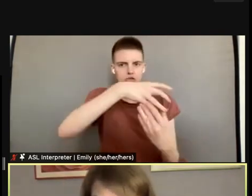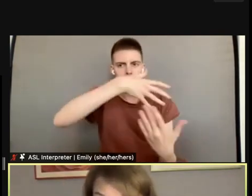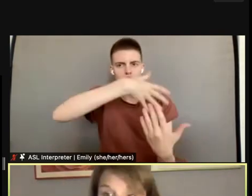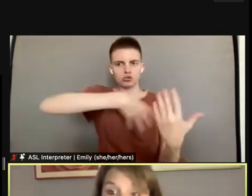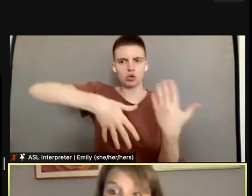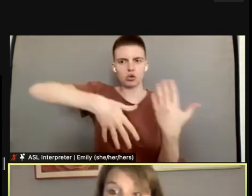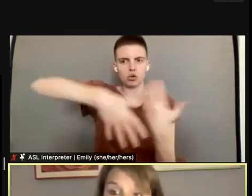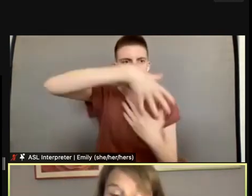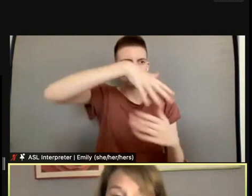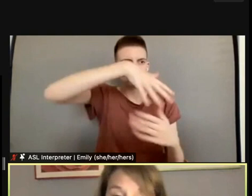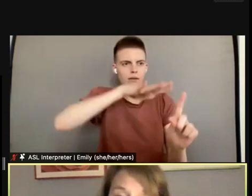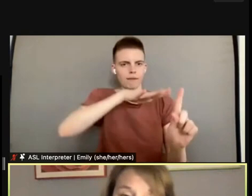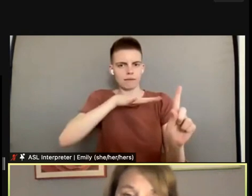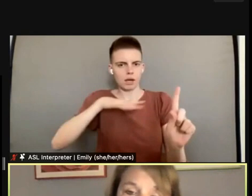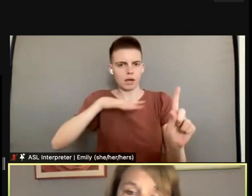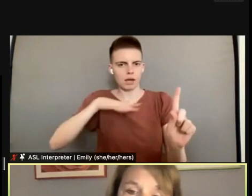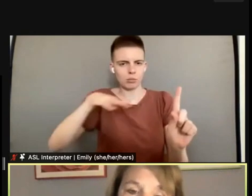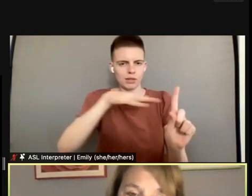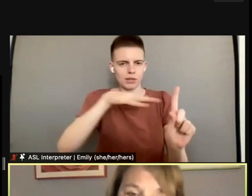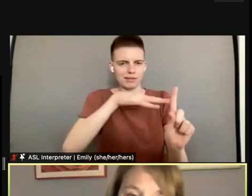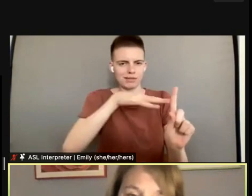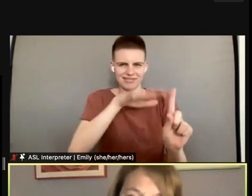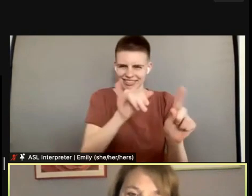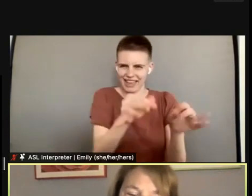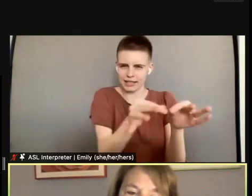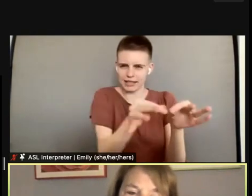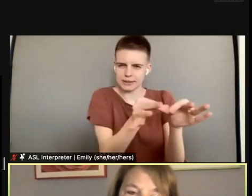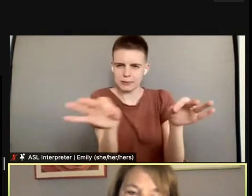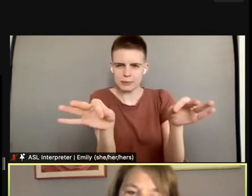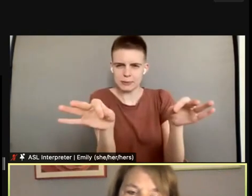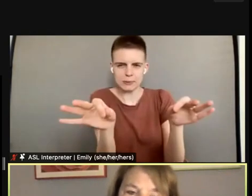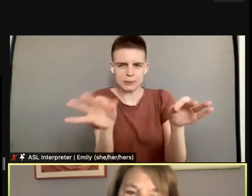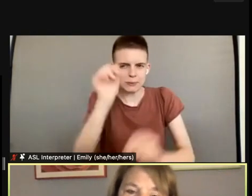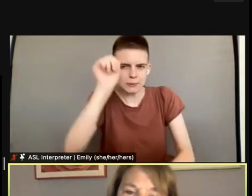thought, because